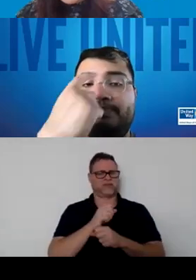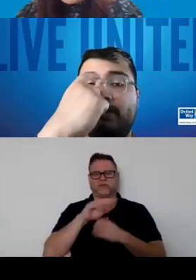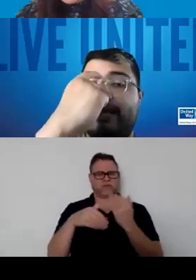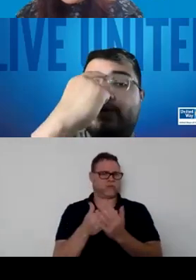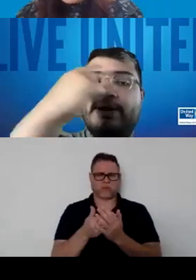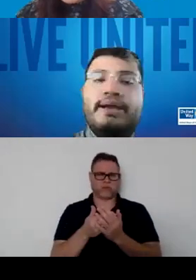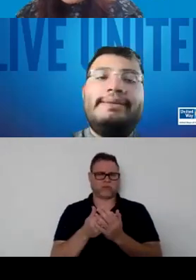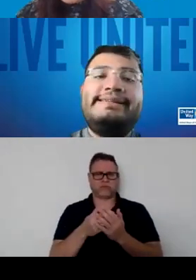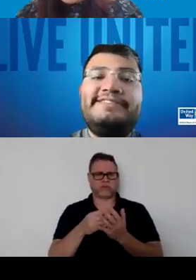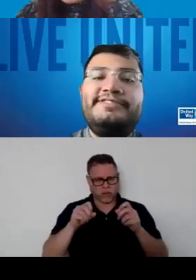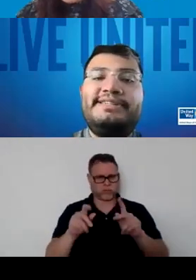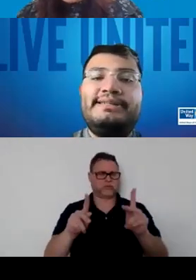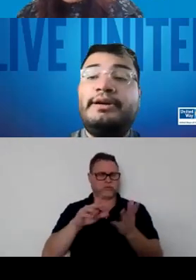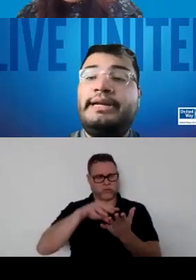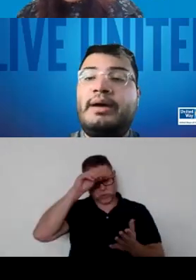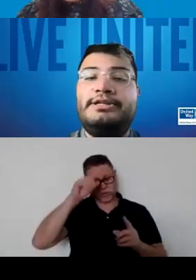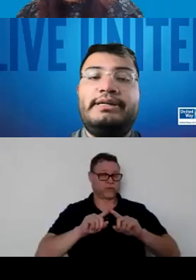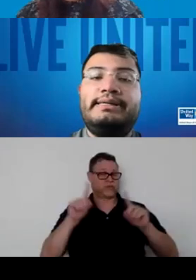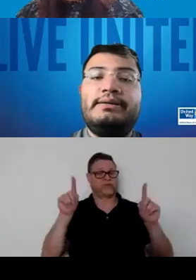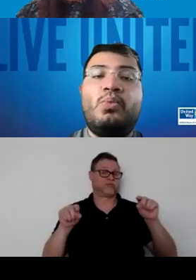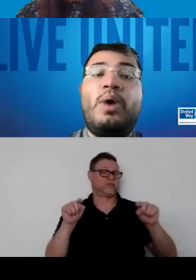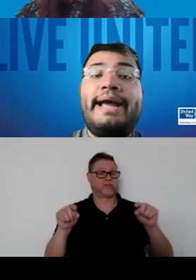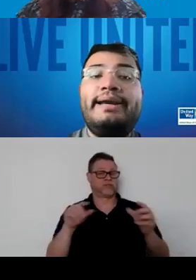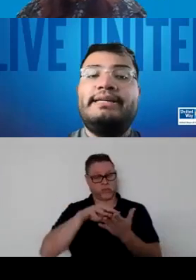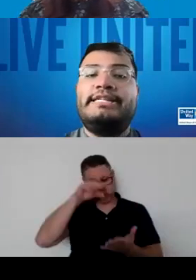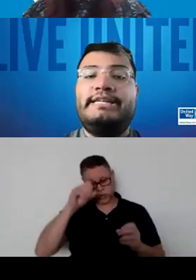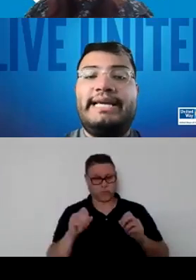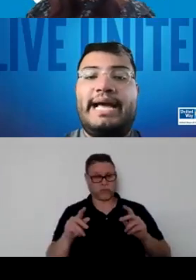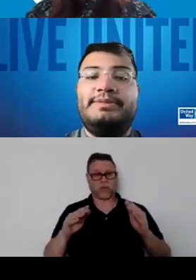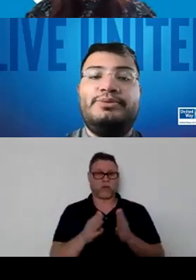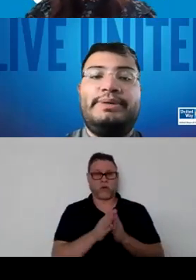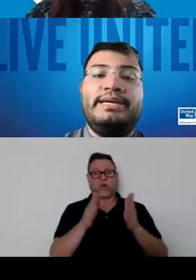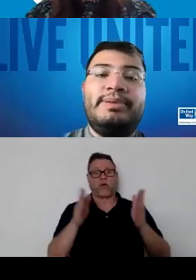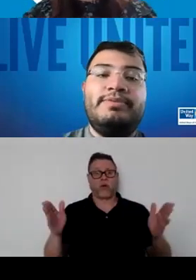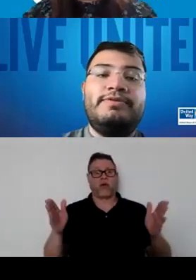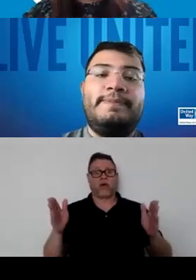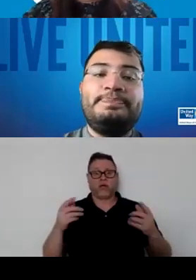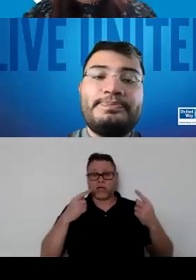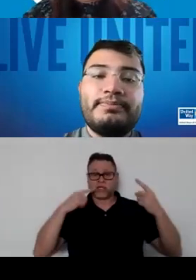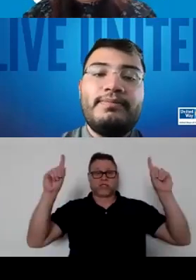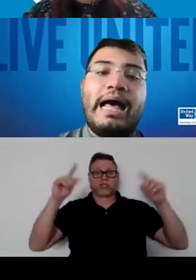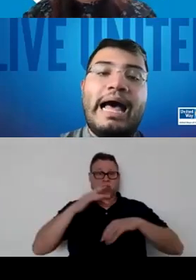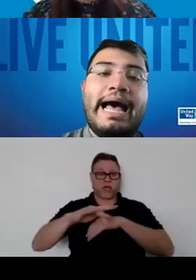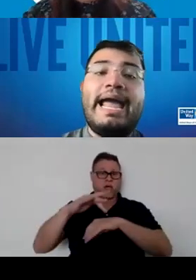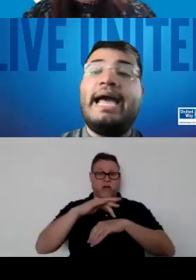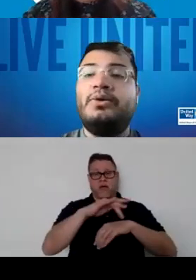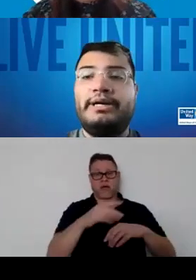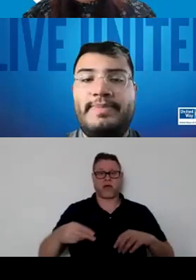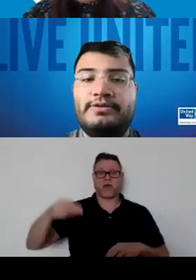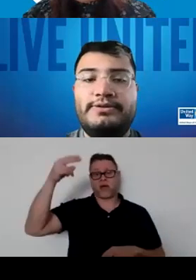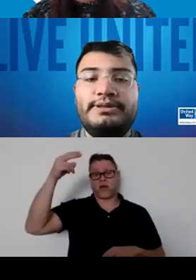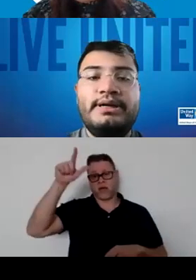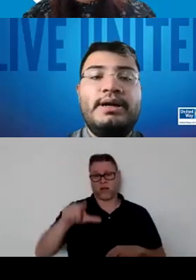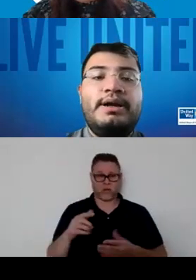opportunities. Now, these differences in learning opportunities widen the achievement gaps between young people from high and low